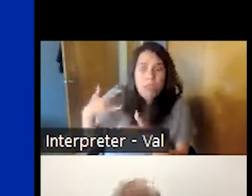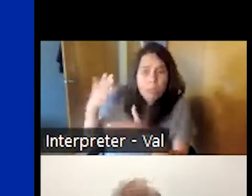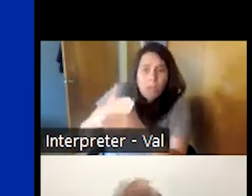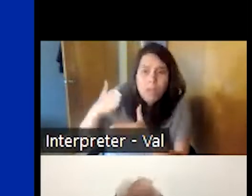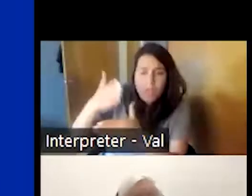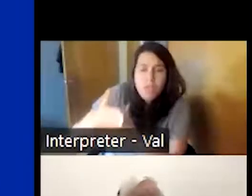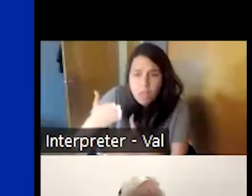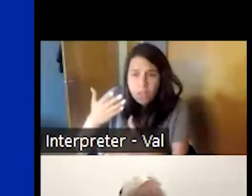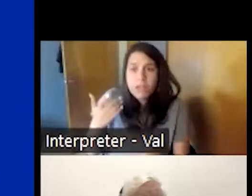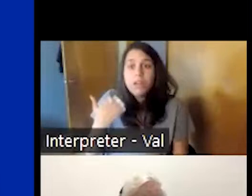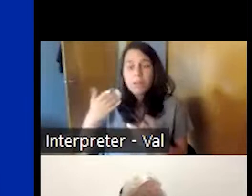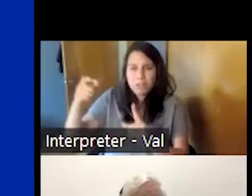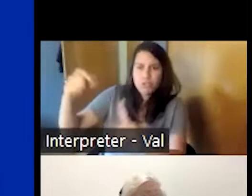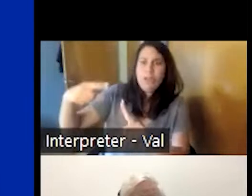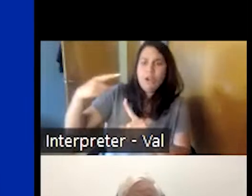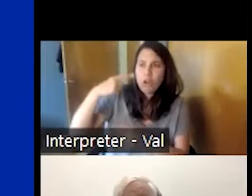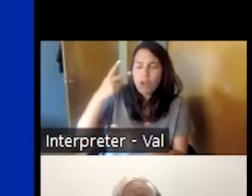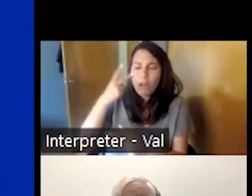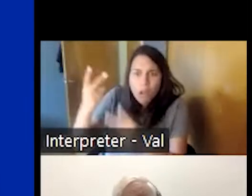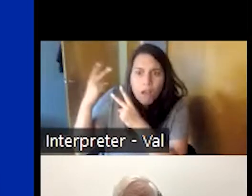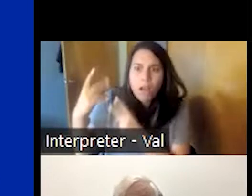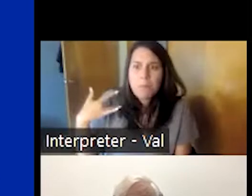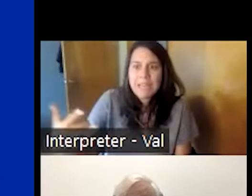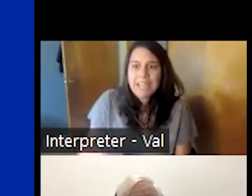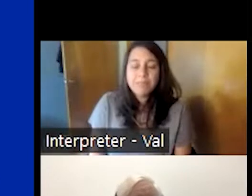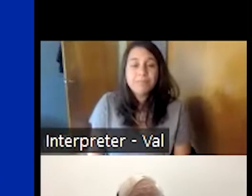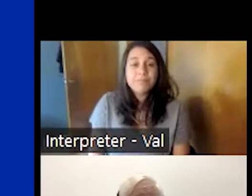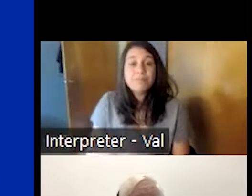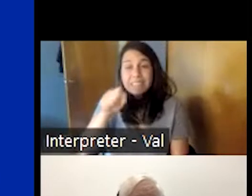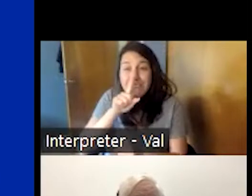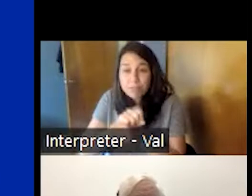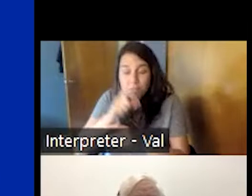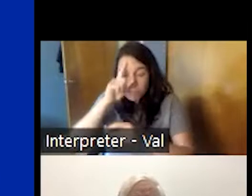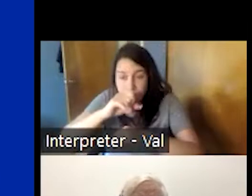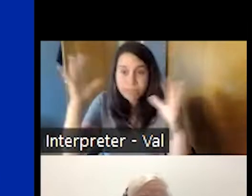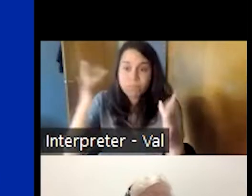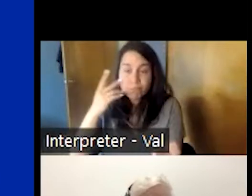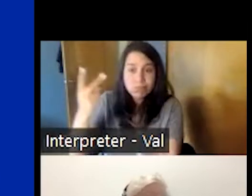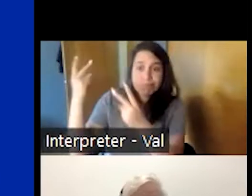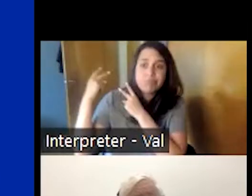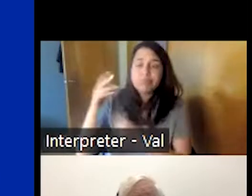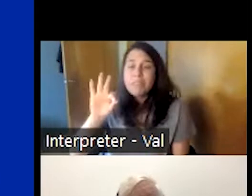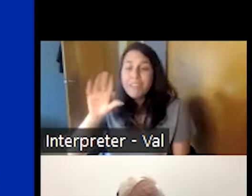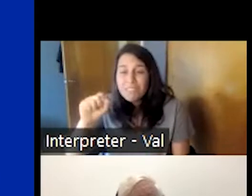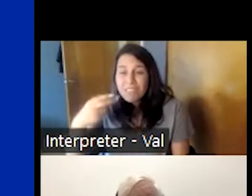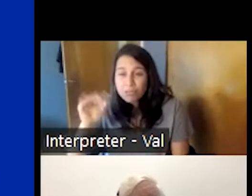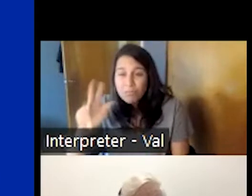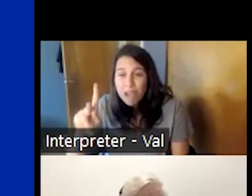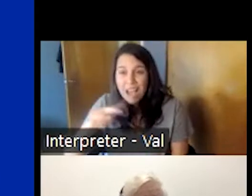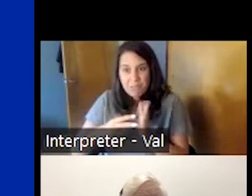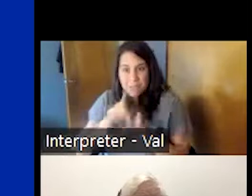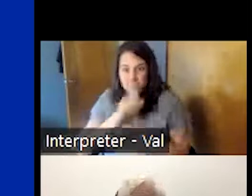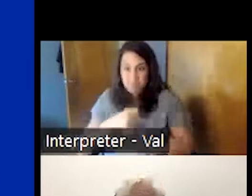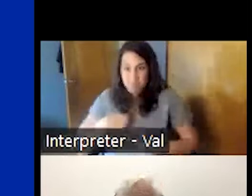thinking about it. They might be triggered by something. It can also include flashbacks, which is the actual re-experiencing momentarily of being